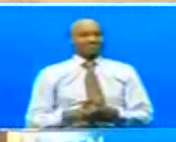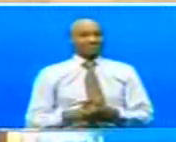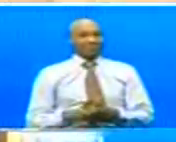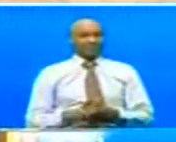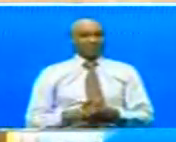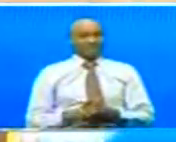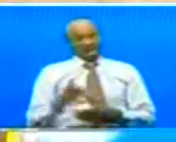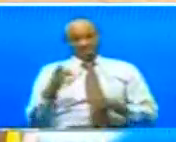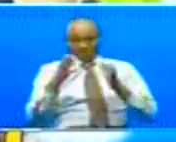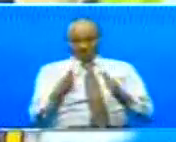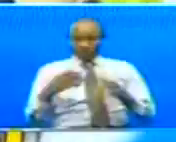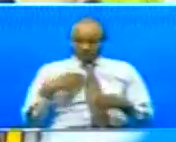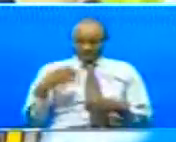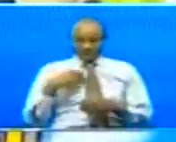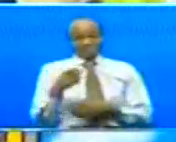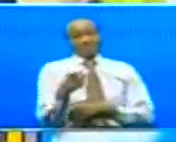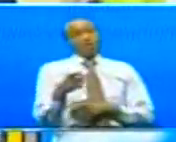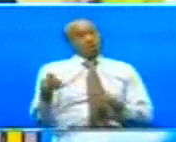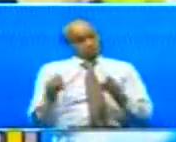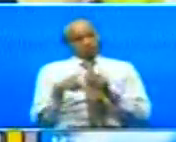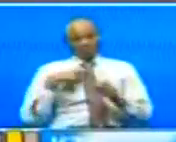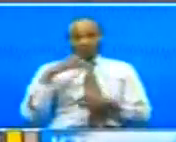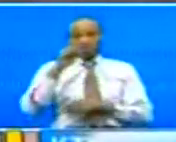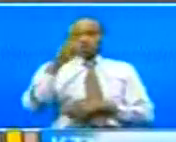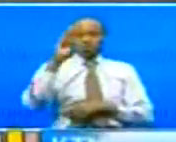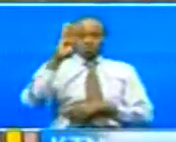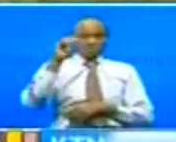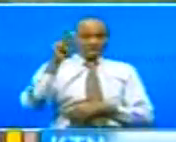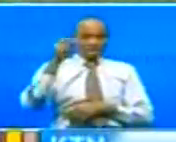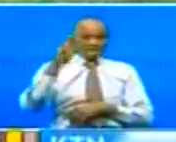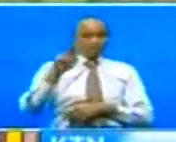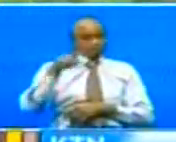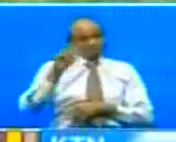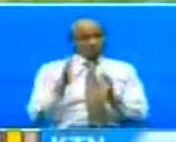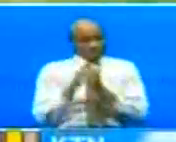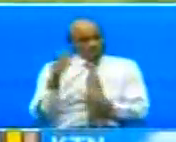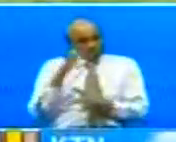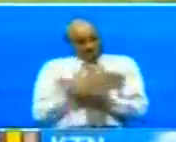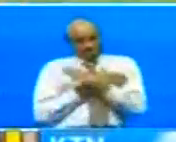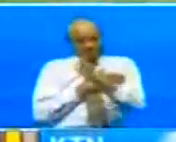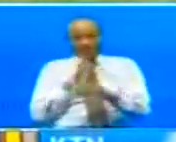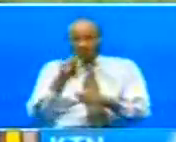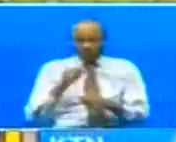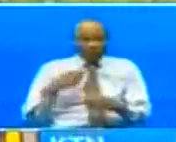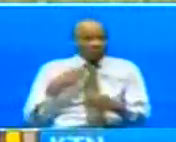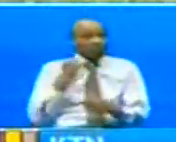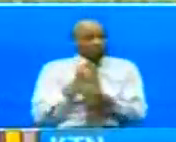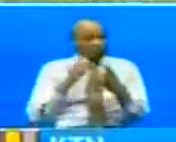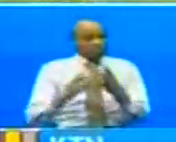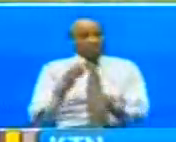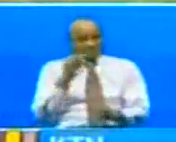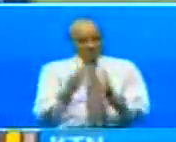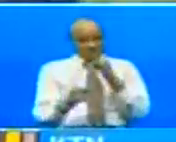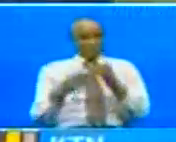Tapio Laukkanen, commonly known as the Flying Finn, will be driving his Subaru Impreza navigated by Percy Torma, about to make up the final day of